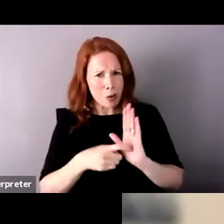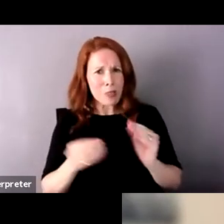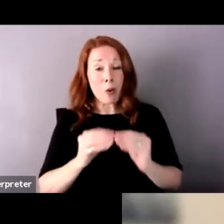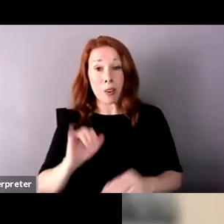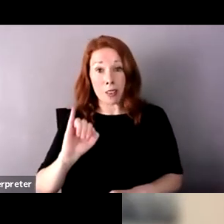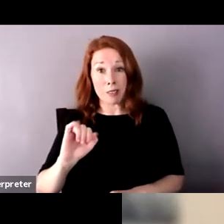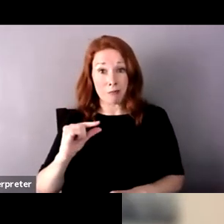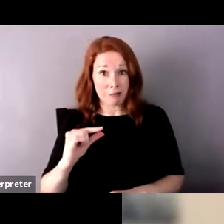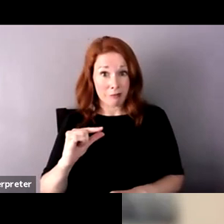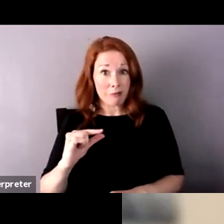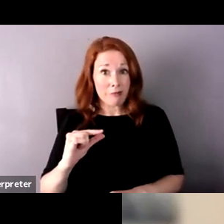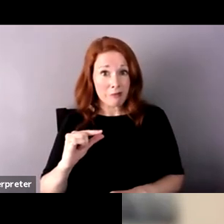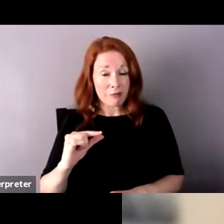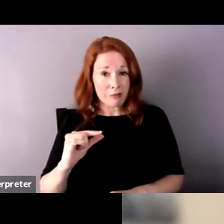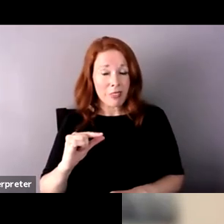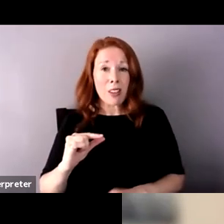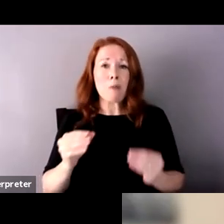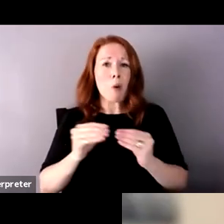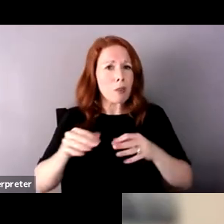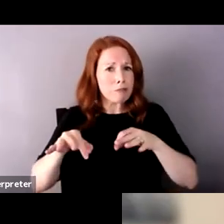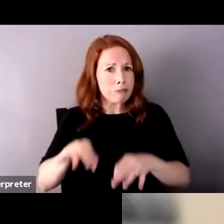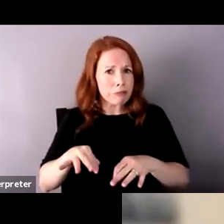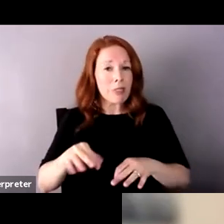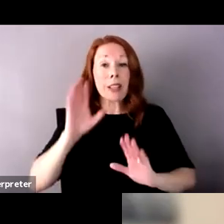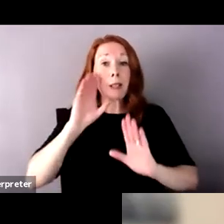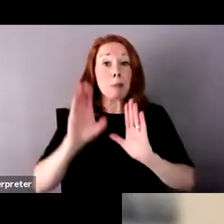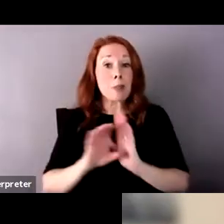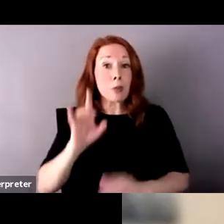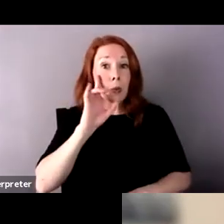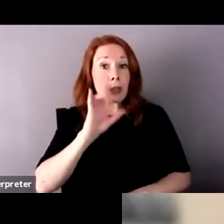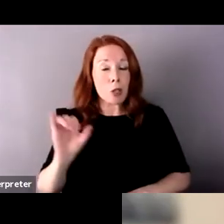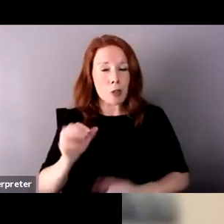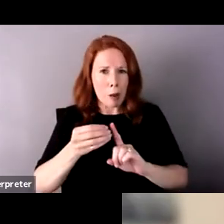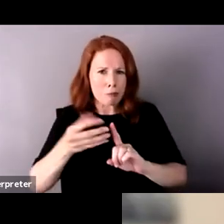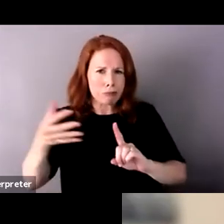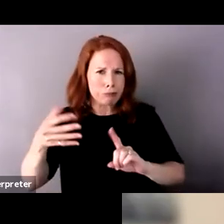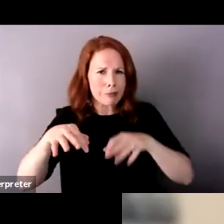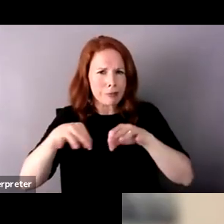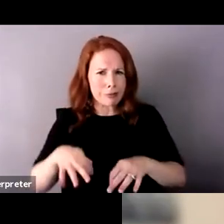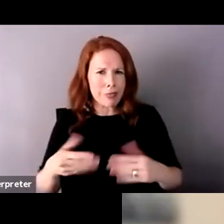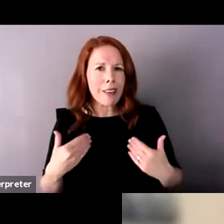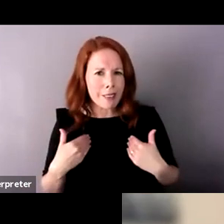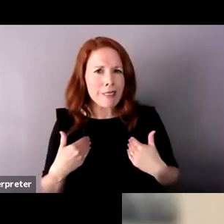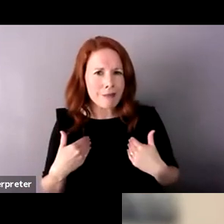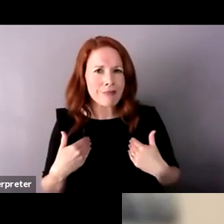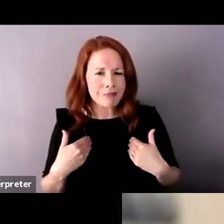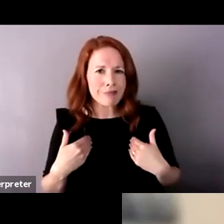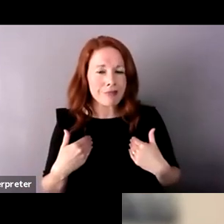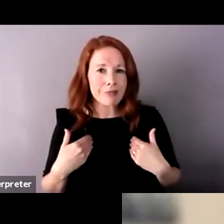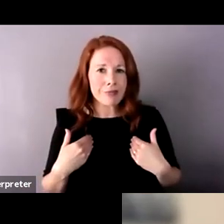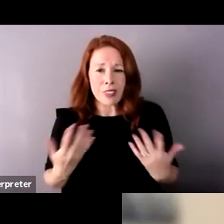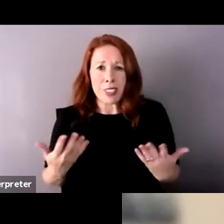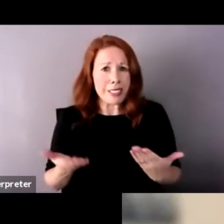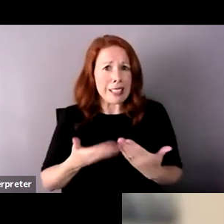Instagram, are descriptions about the photographs. I've seen that happening more and more. So there's that, again, that idea of making that